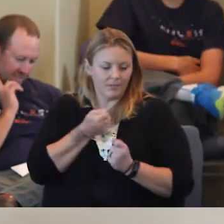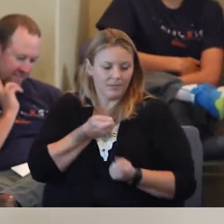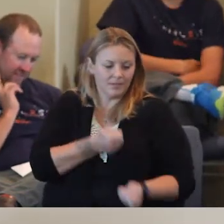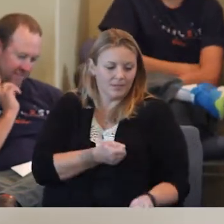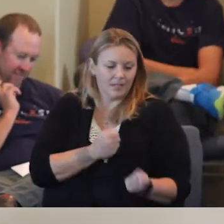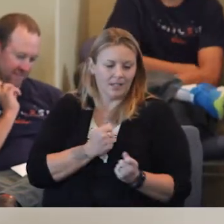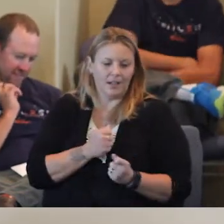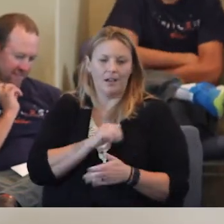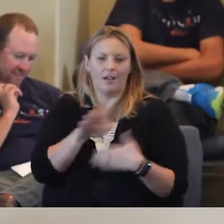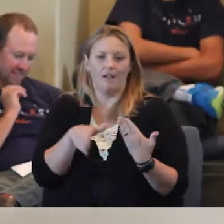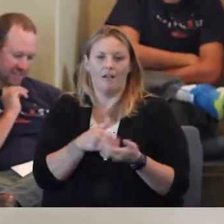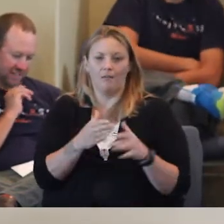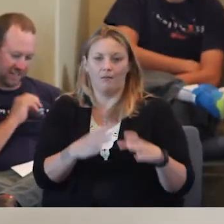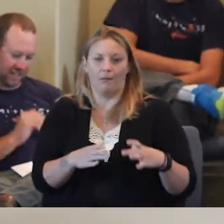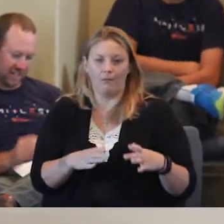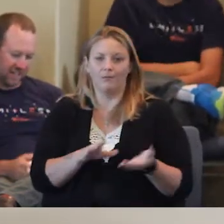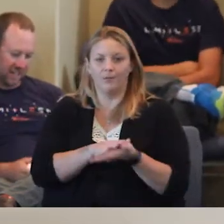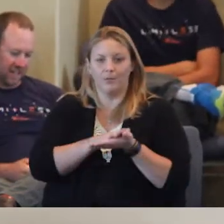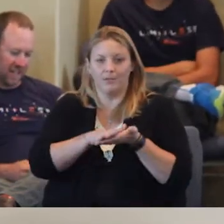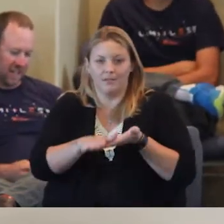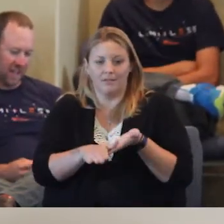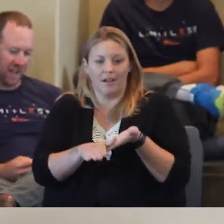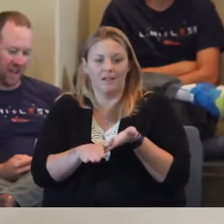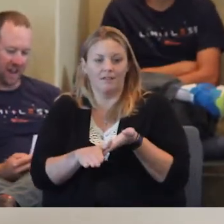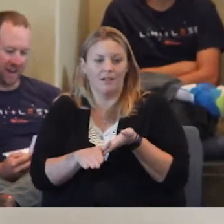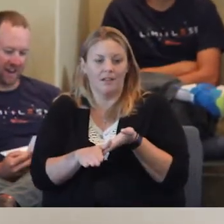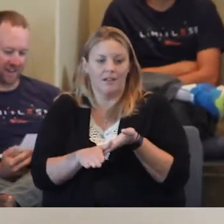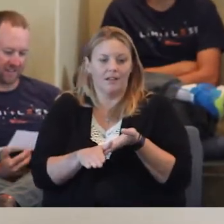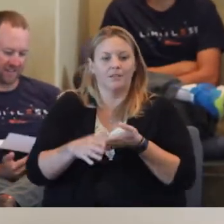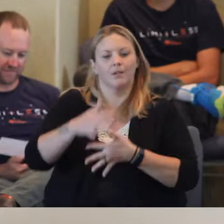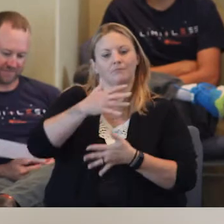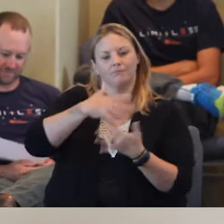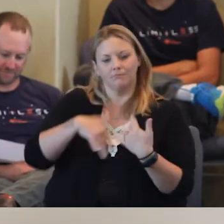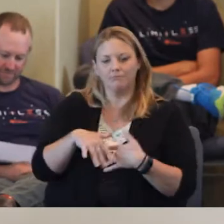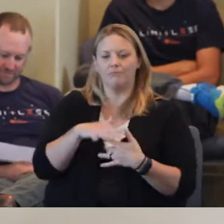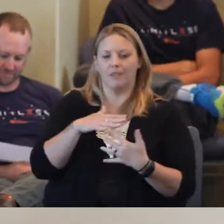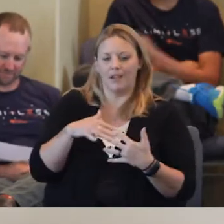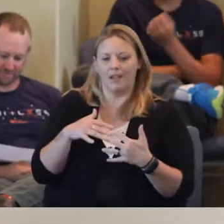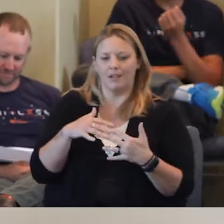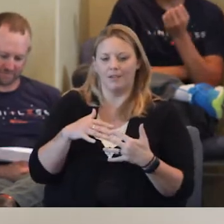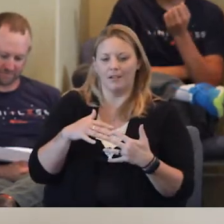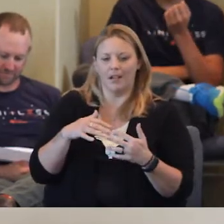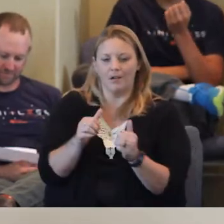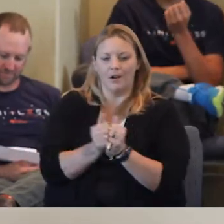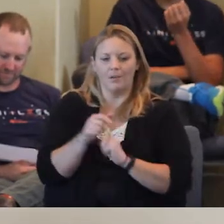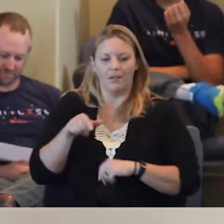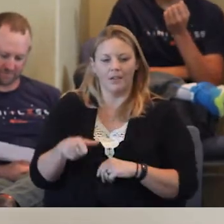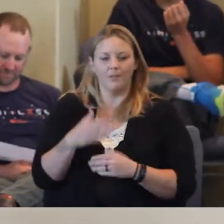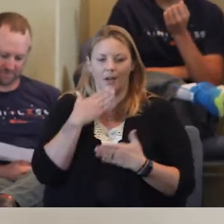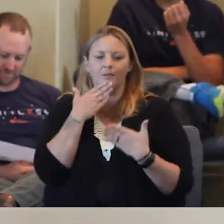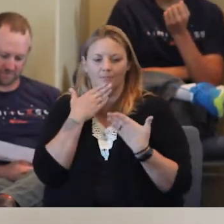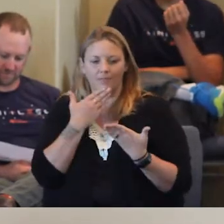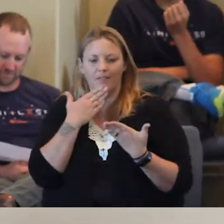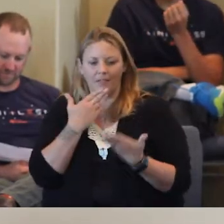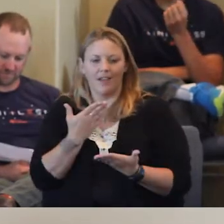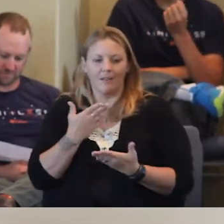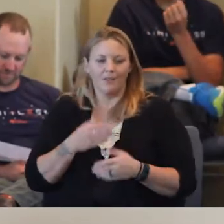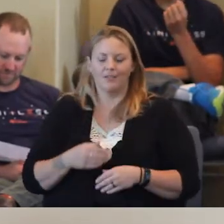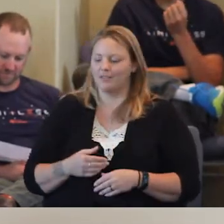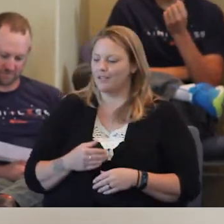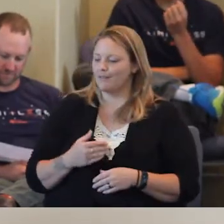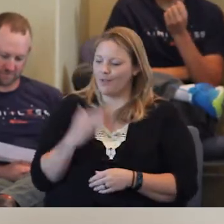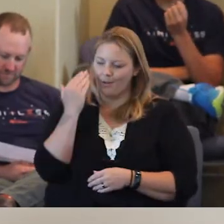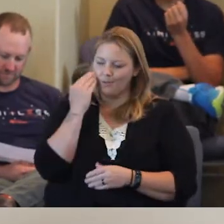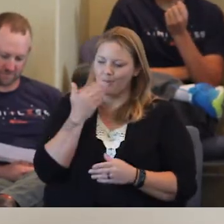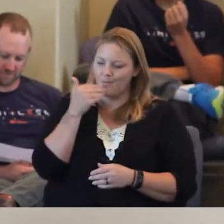holes, being he lives in Cheyenne, it was nice because I got to get him to hang out with him and to know him a little better, which I'm really thankful for. It was